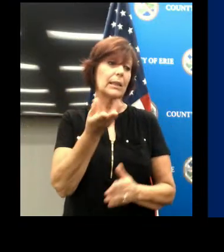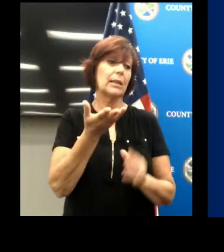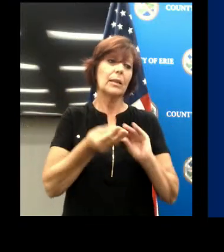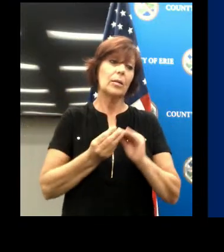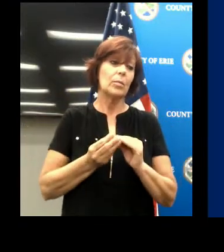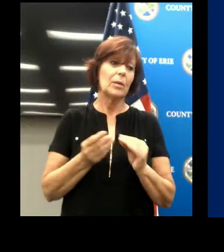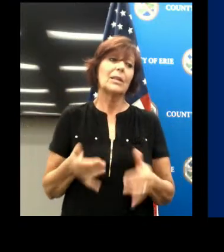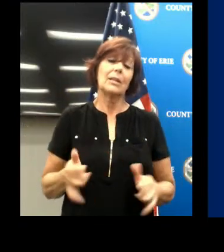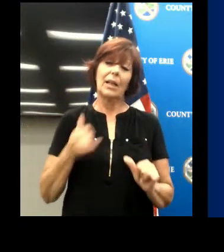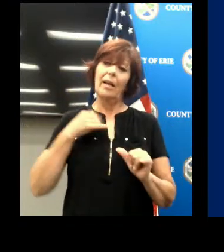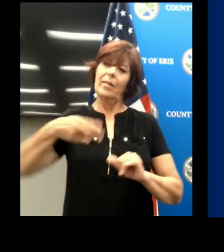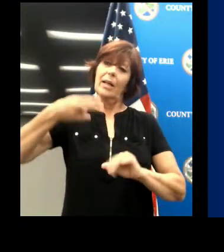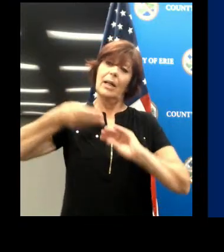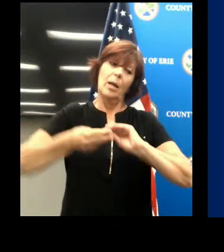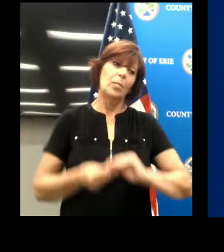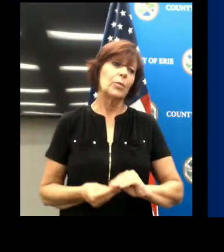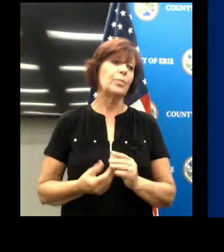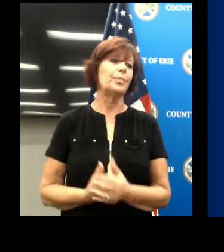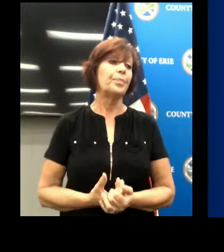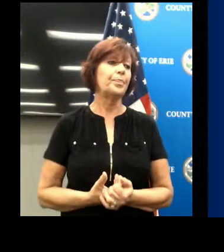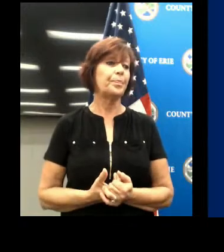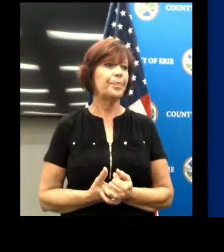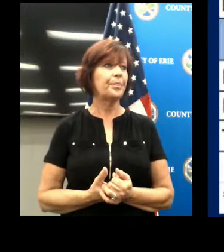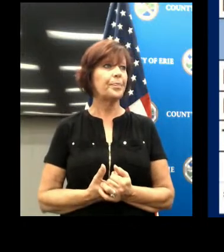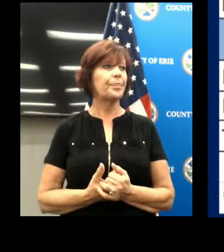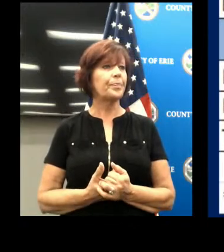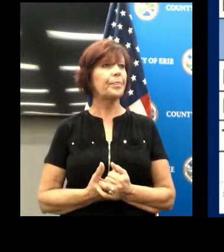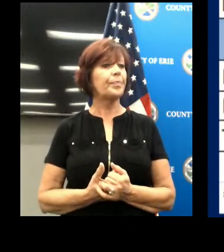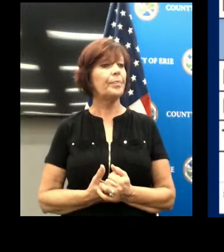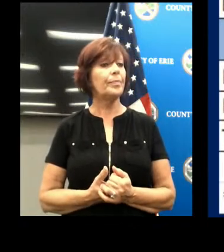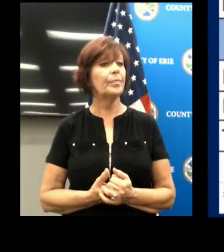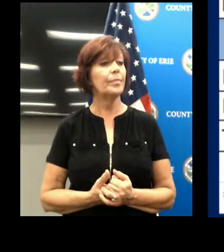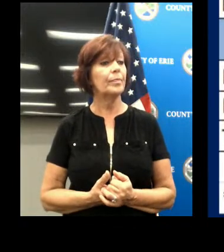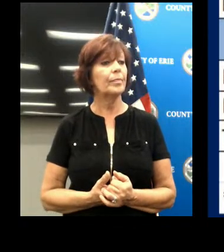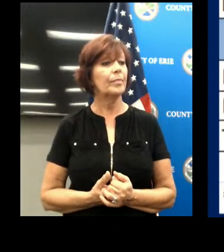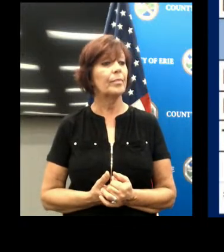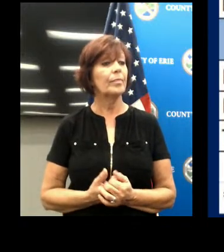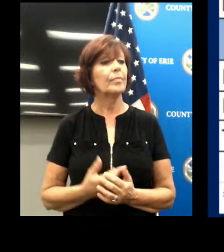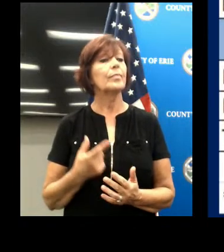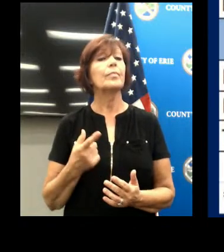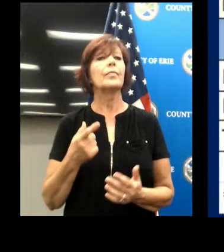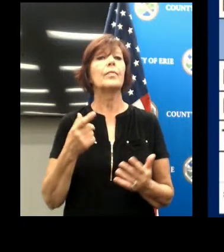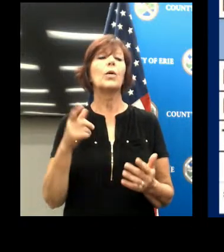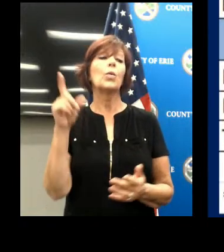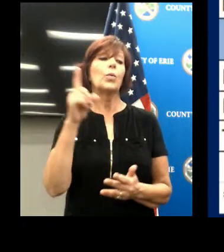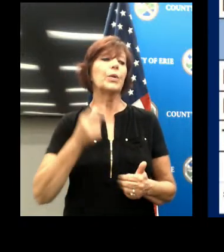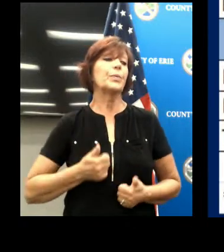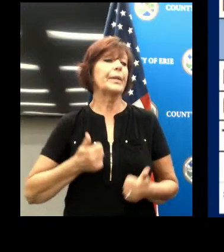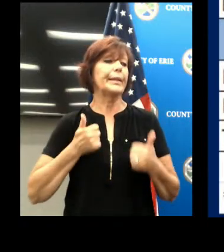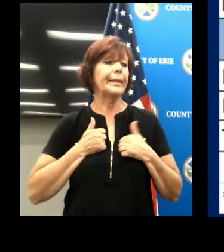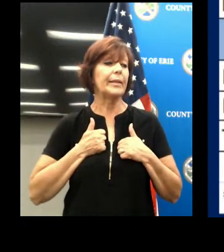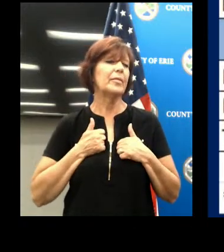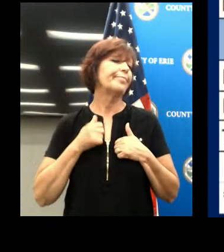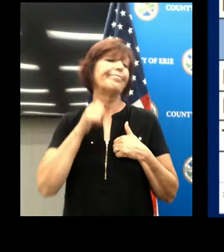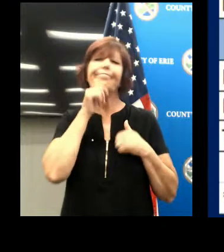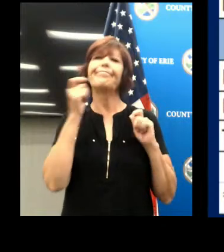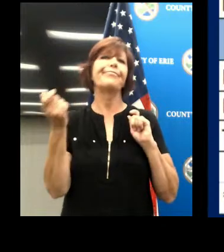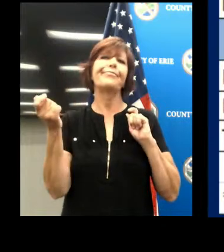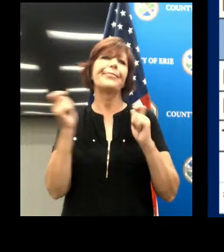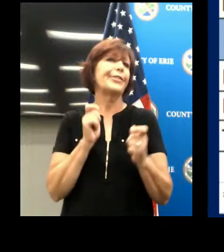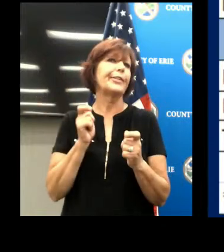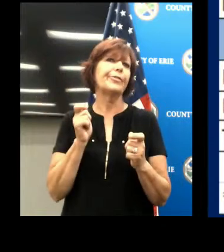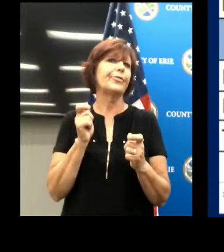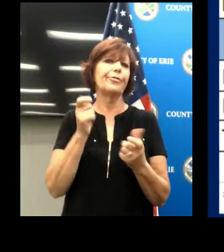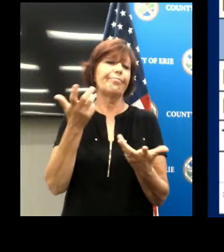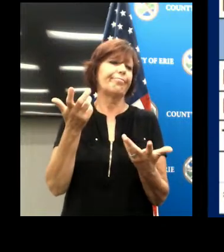have some higher numbers than what we would like to see. Cases by residents, this has not totally changed, and